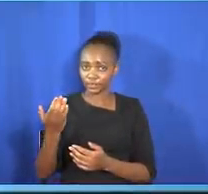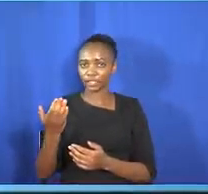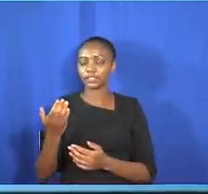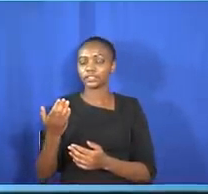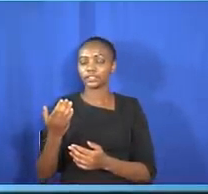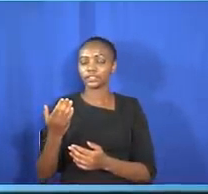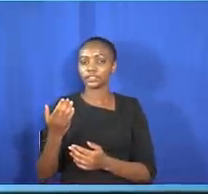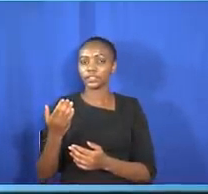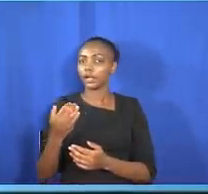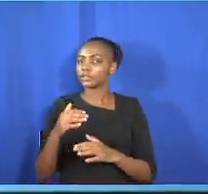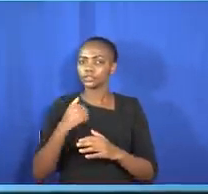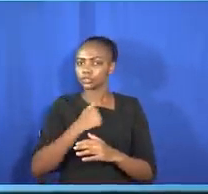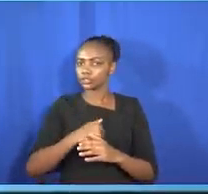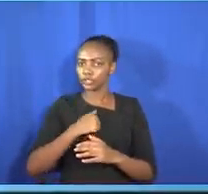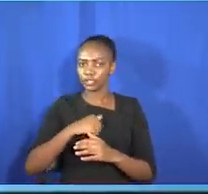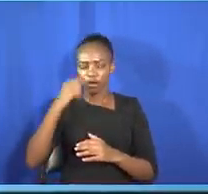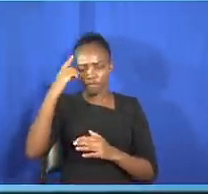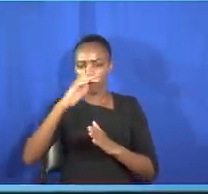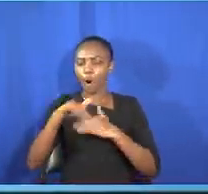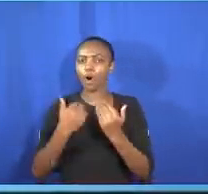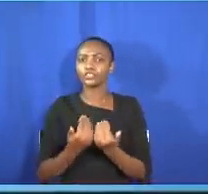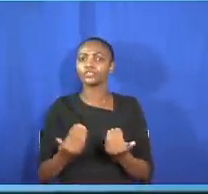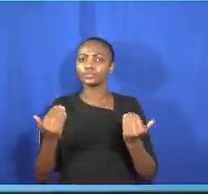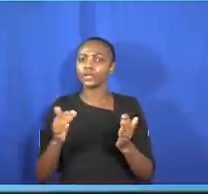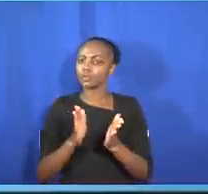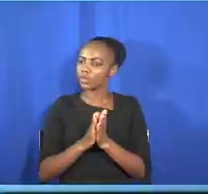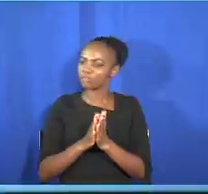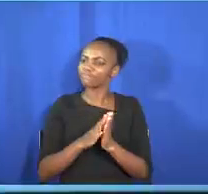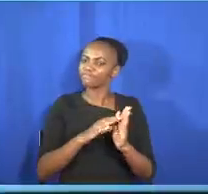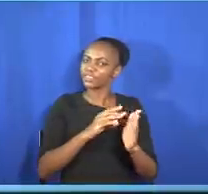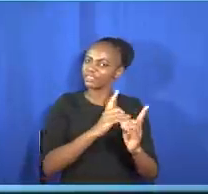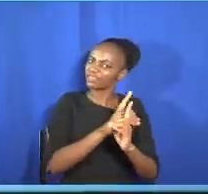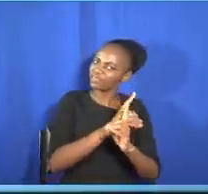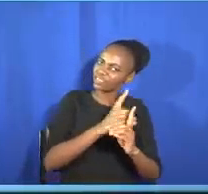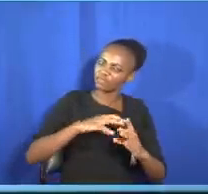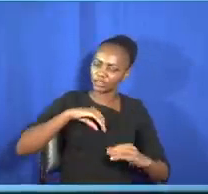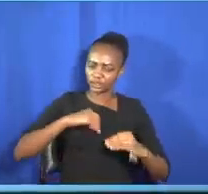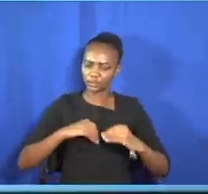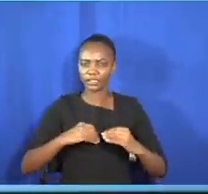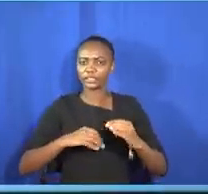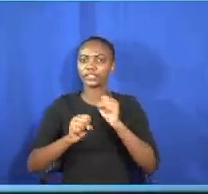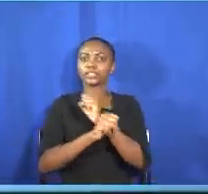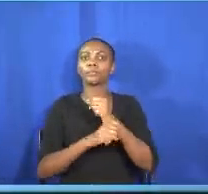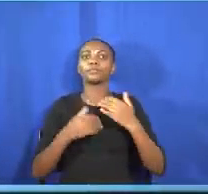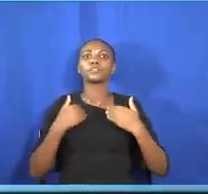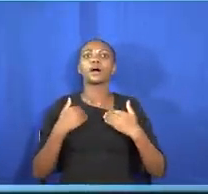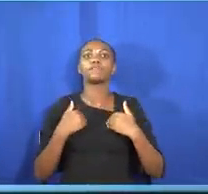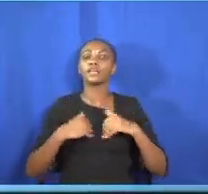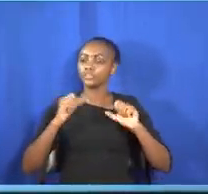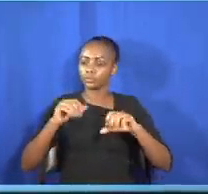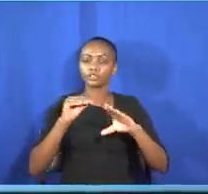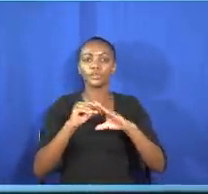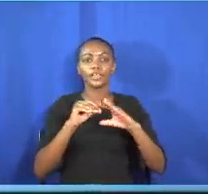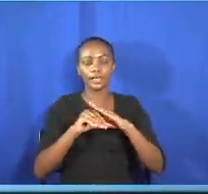gifted child, the enriched curriculum. For those who are visually impaired, HI, PH, mild cerebral palsy, you can